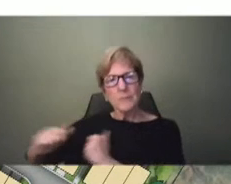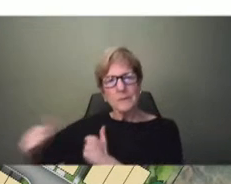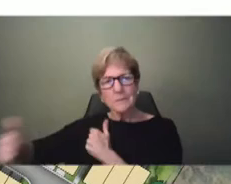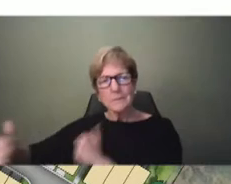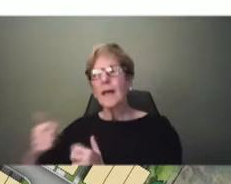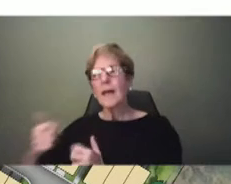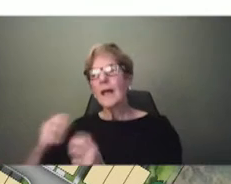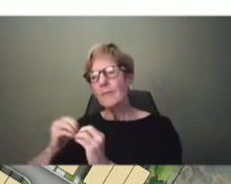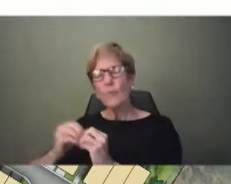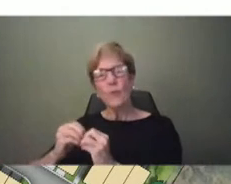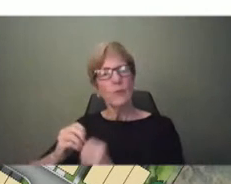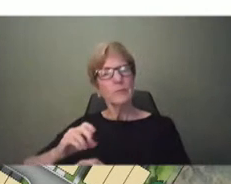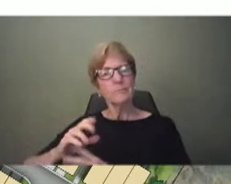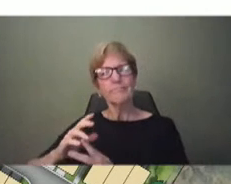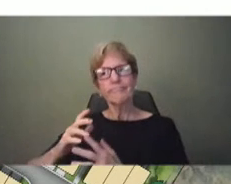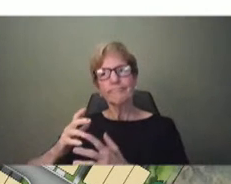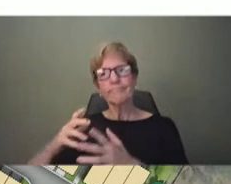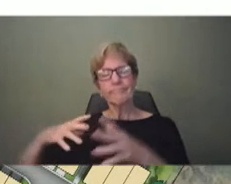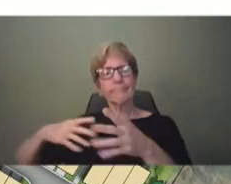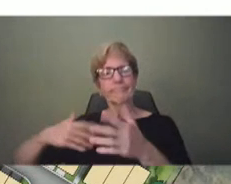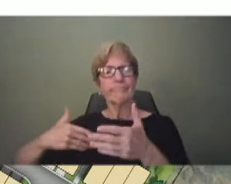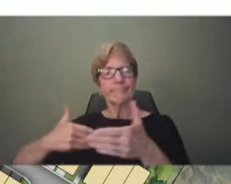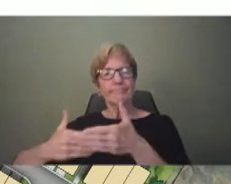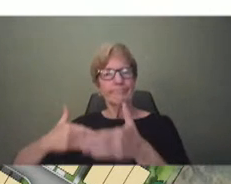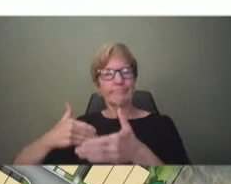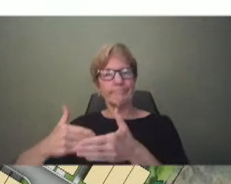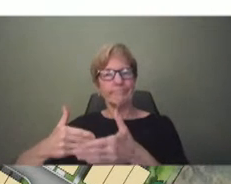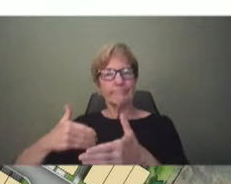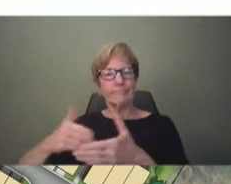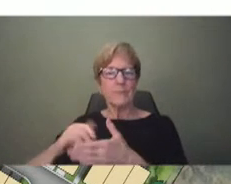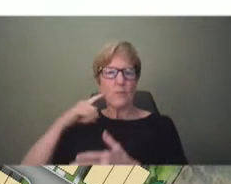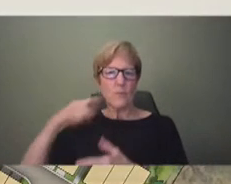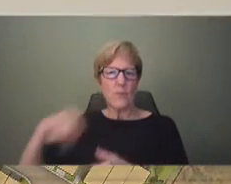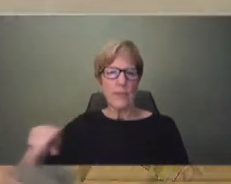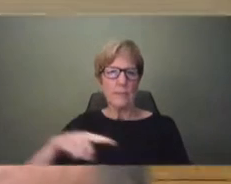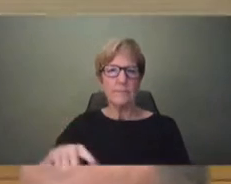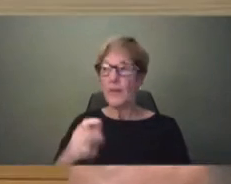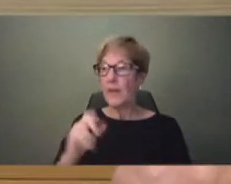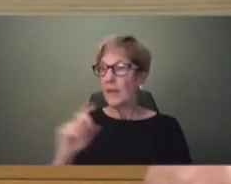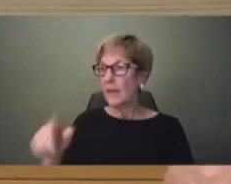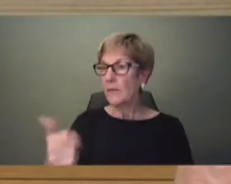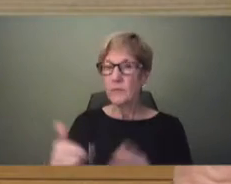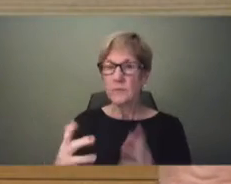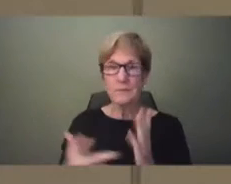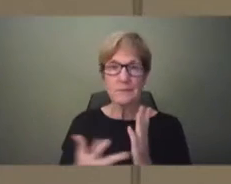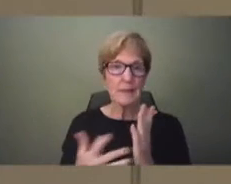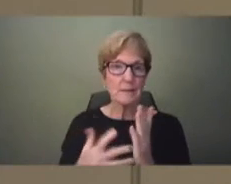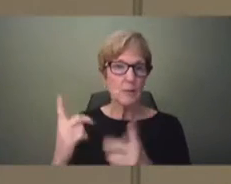buffer um I'm here to answer any other technical questions you may have thank you